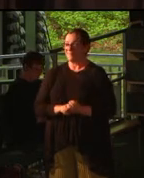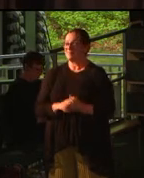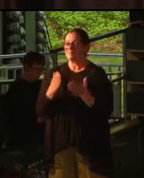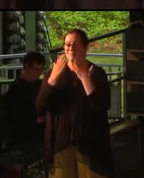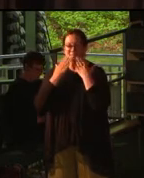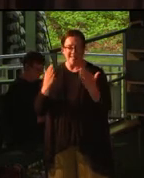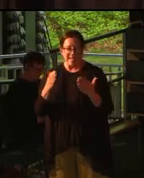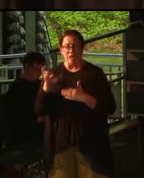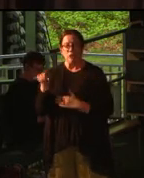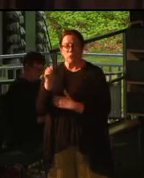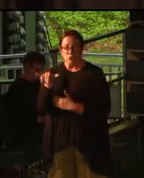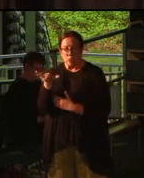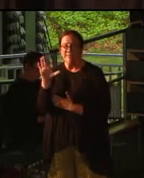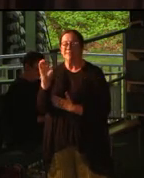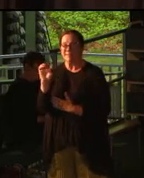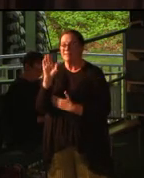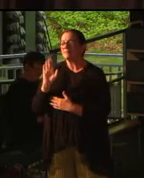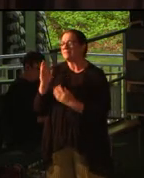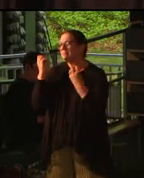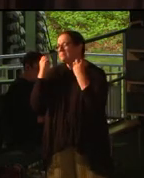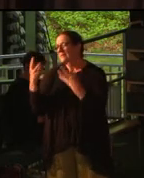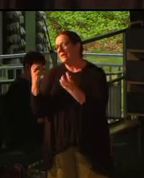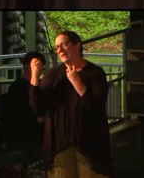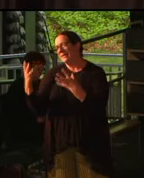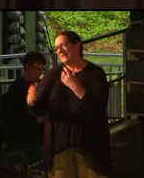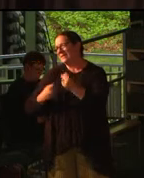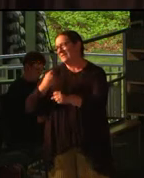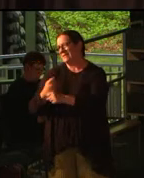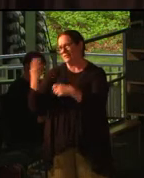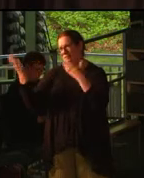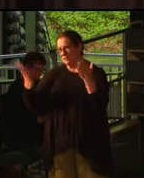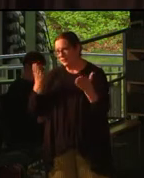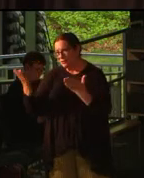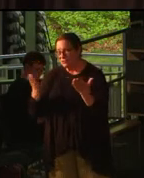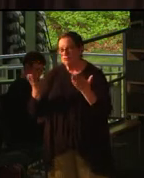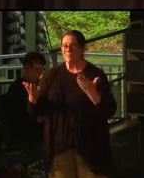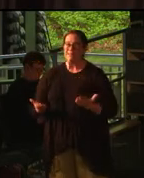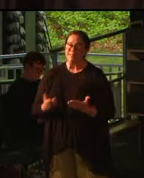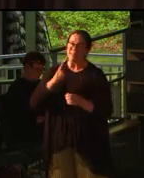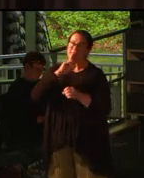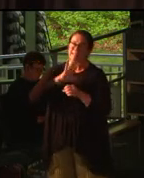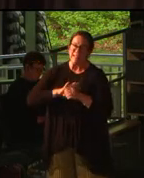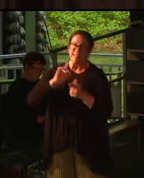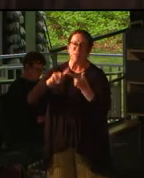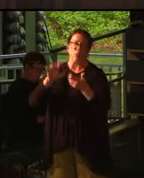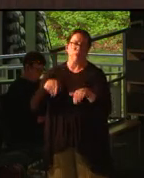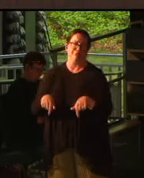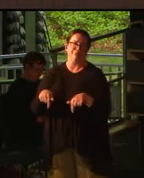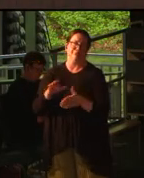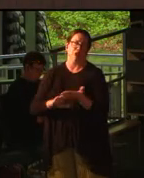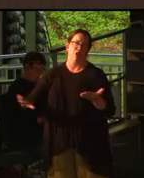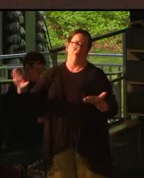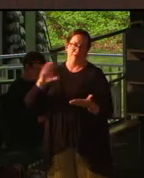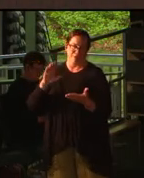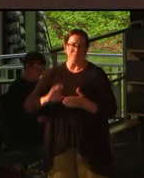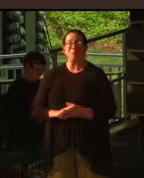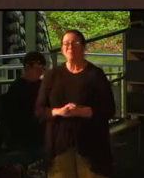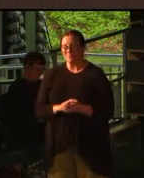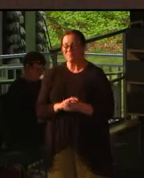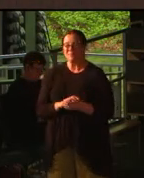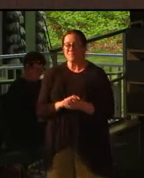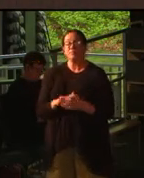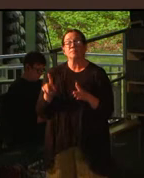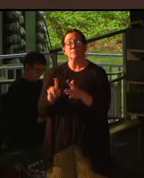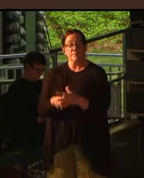Thank you, Joyce, for your many years of service and dedication to the college. To begin